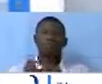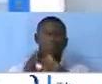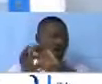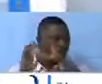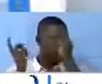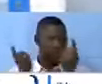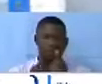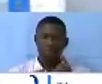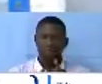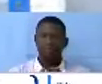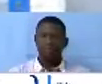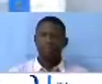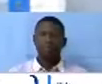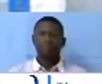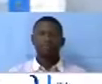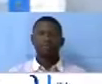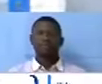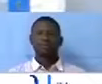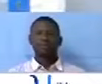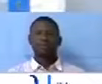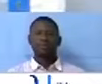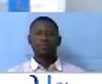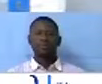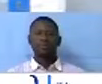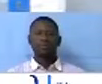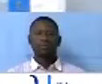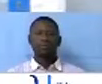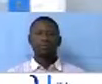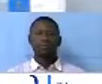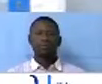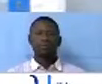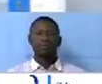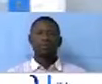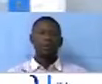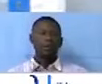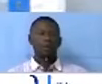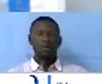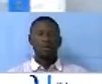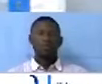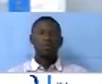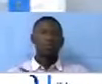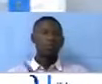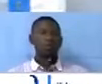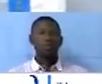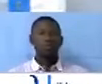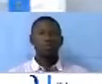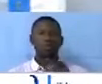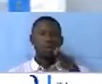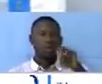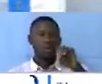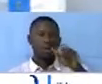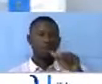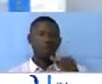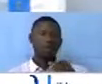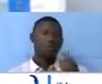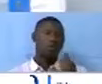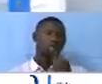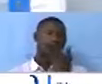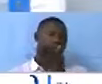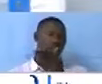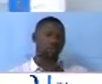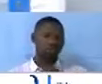dal nga aju rek ci mbiri soldar yi ño xamné ño koy doxal. We are only there to support. Ñu nak dañ fa nekkon rek di roxani seen